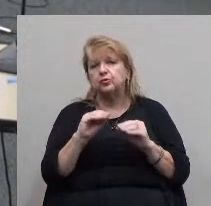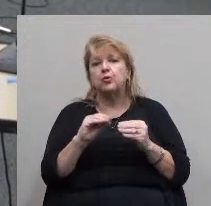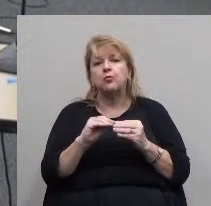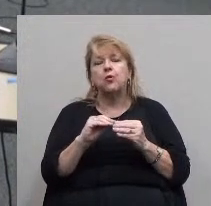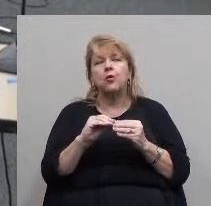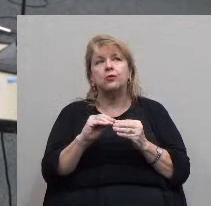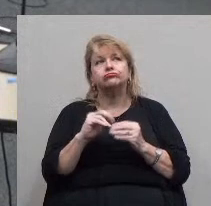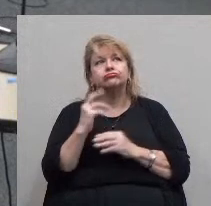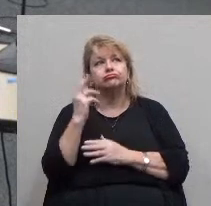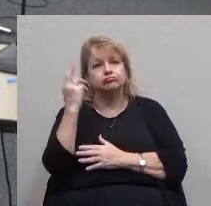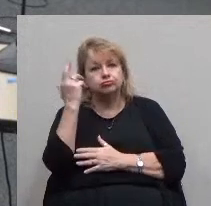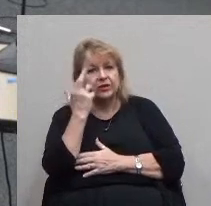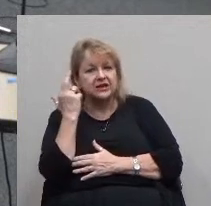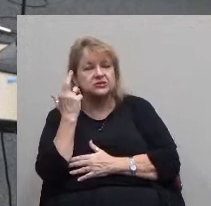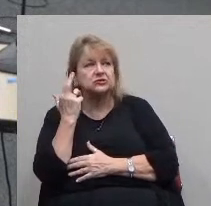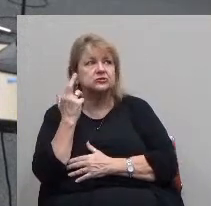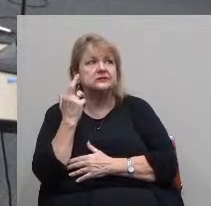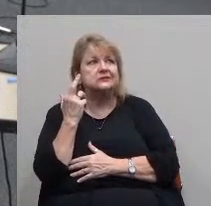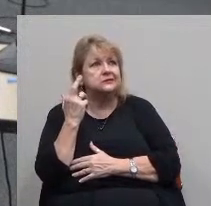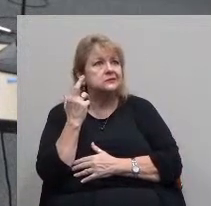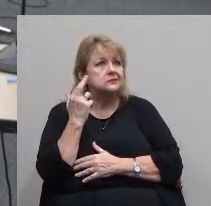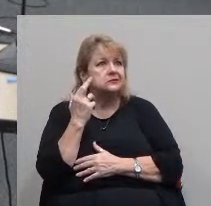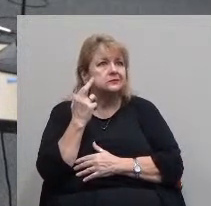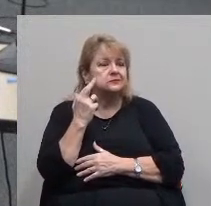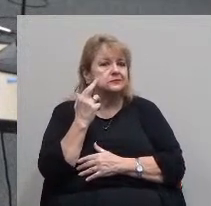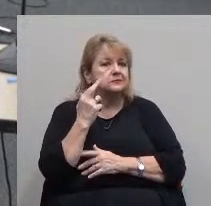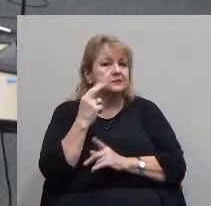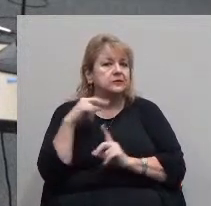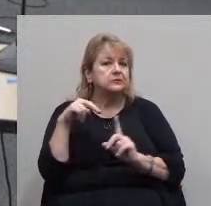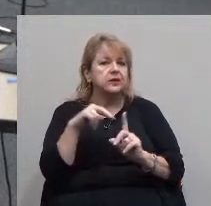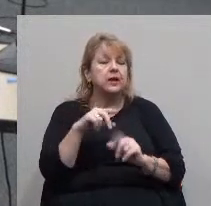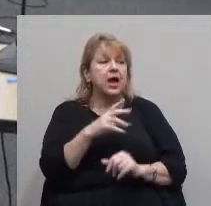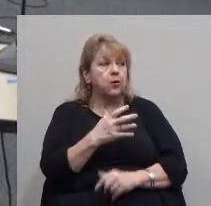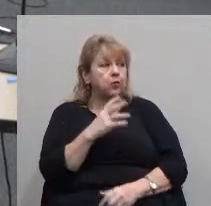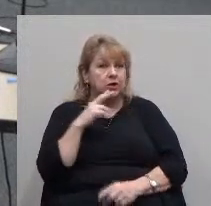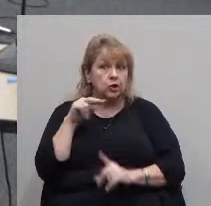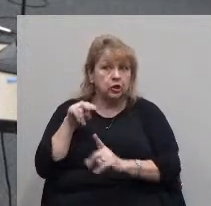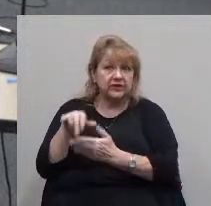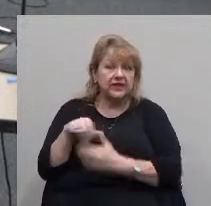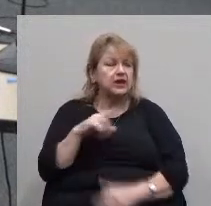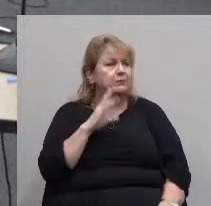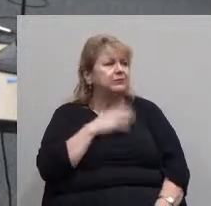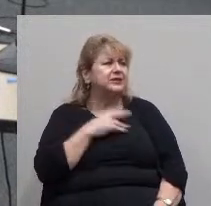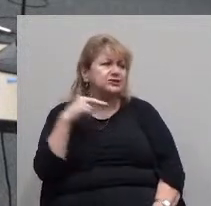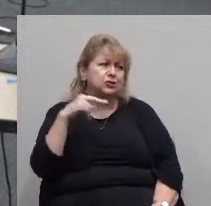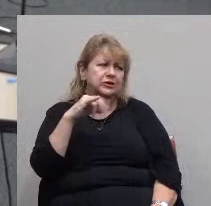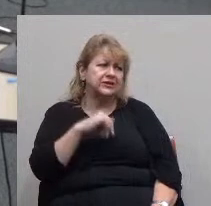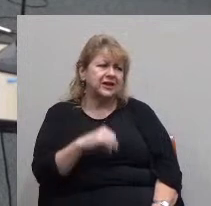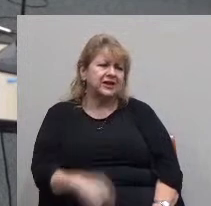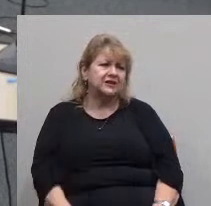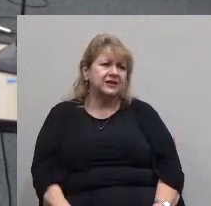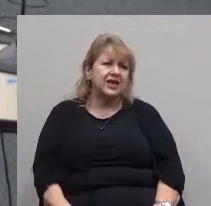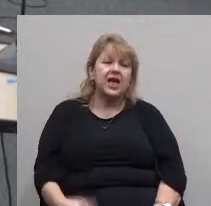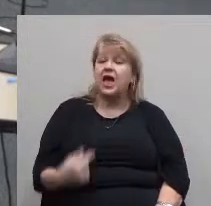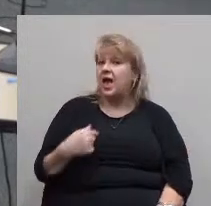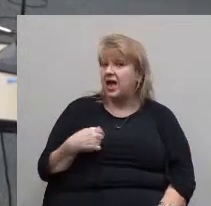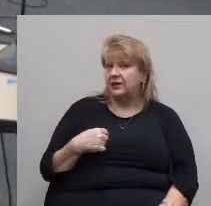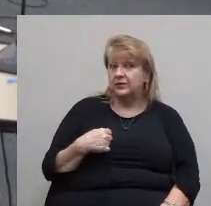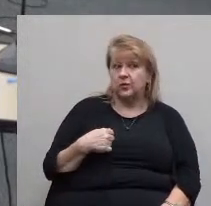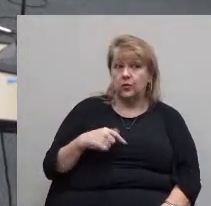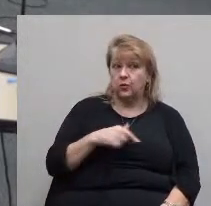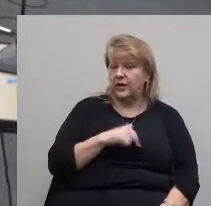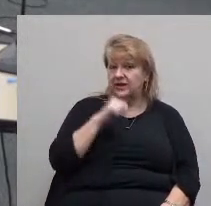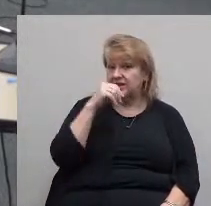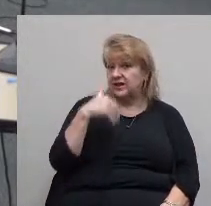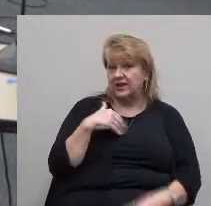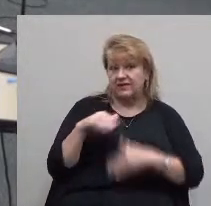a more practicable posture. But I will look at what you're, yes, I will. Yeah. You know, and I'm talking from we didn't